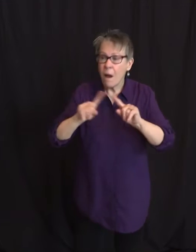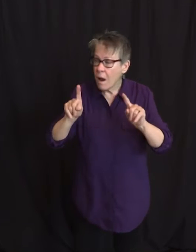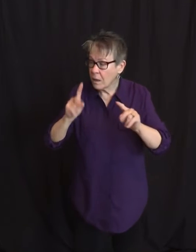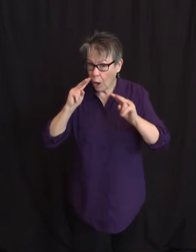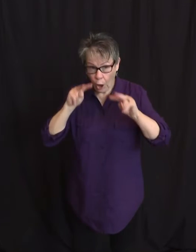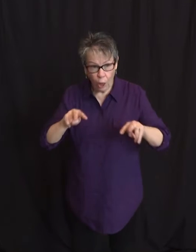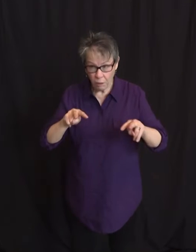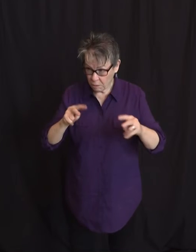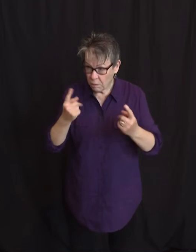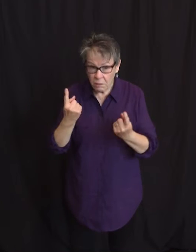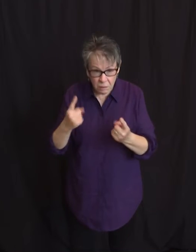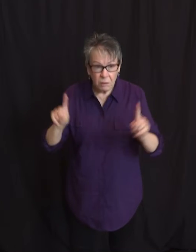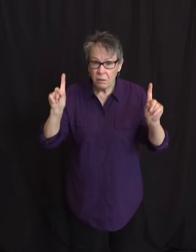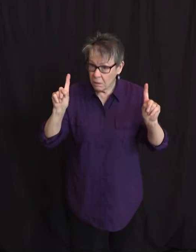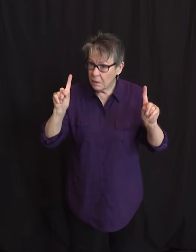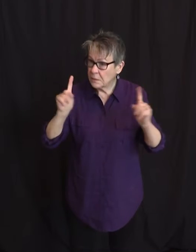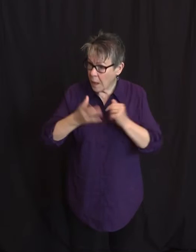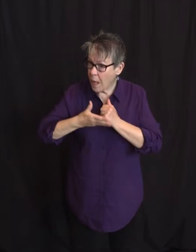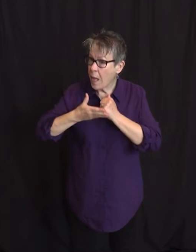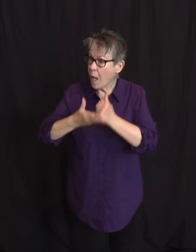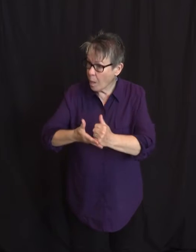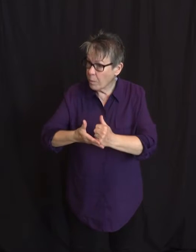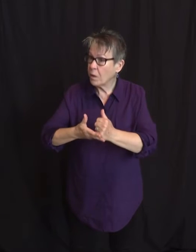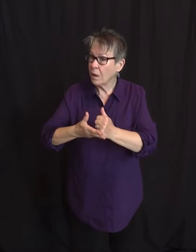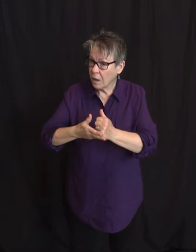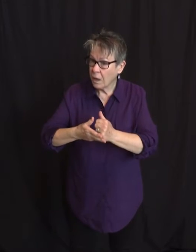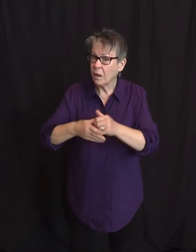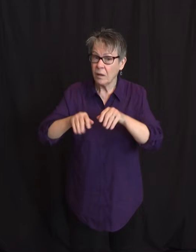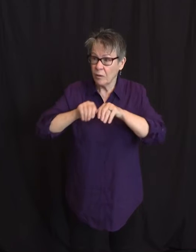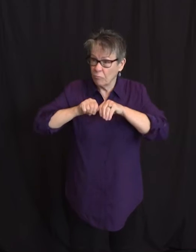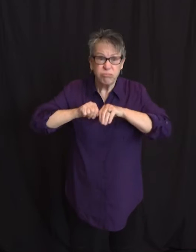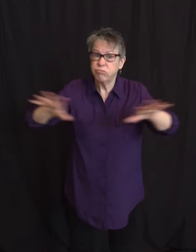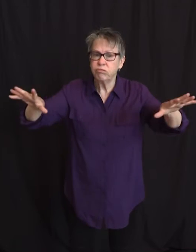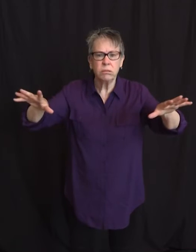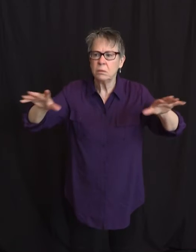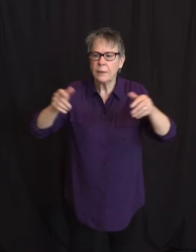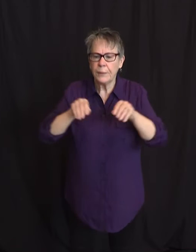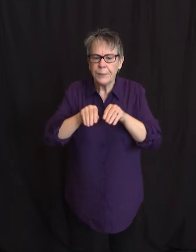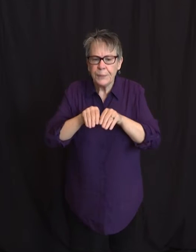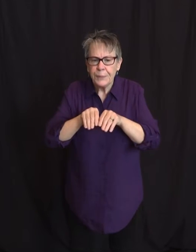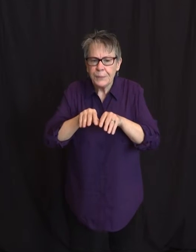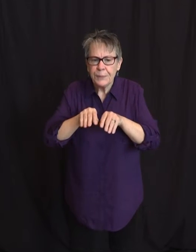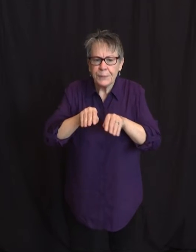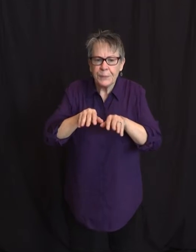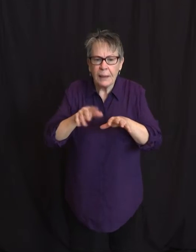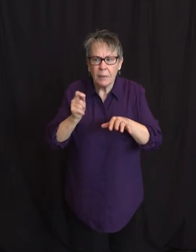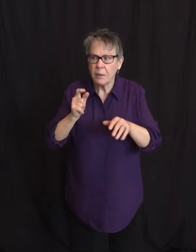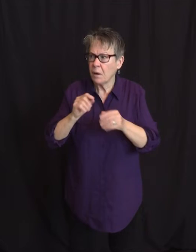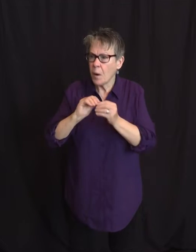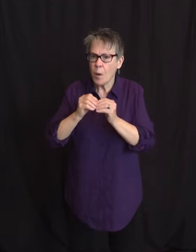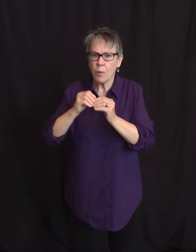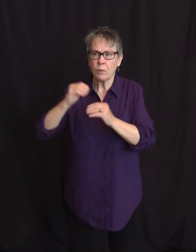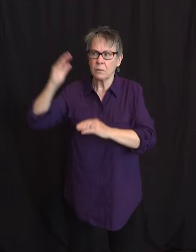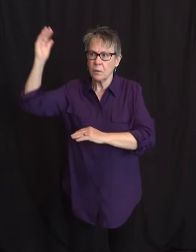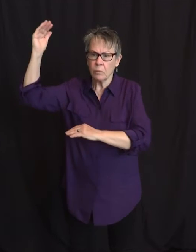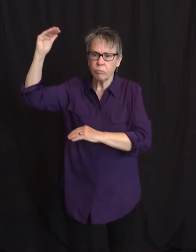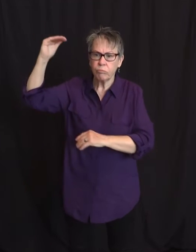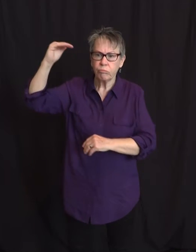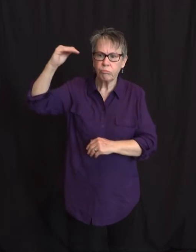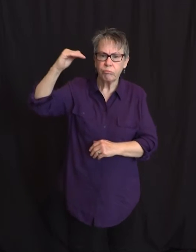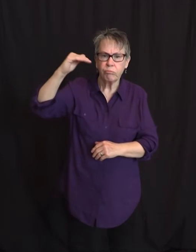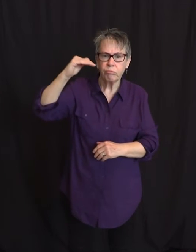the hospitalization numbers. They are coming down. We have to continue to see them coming down. And